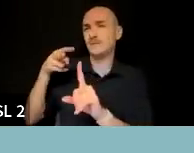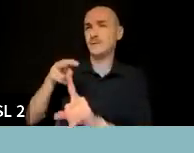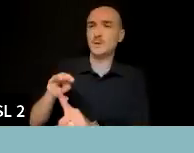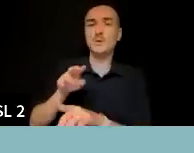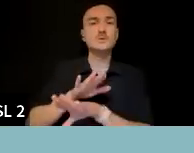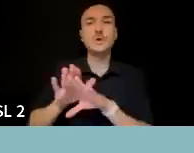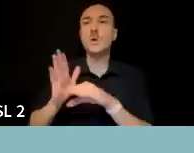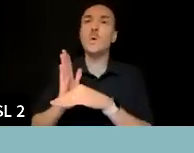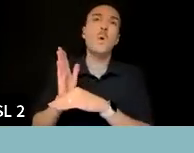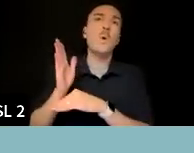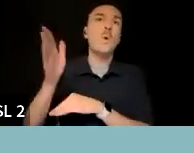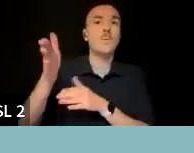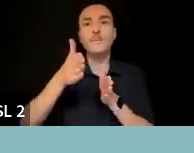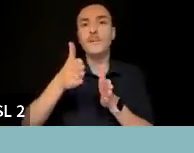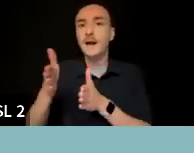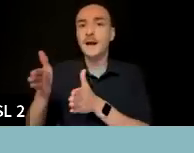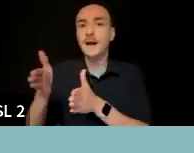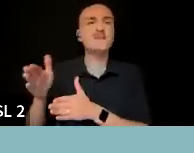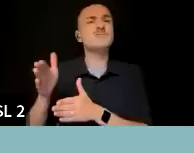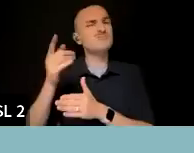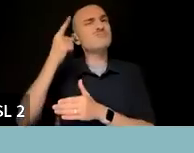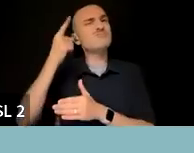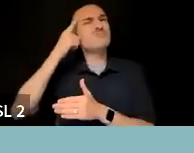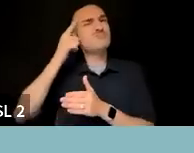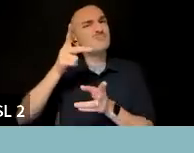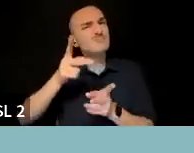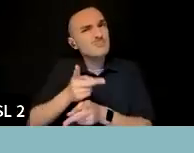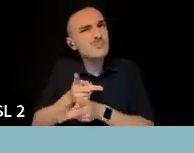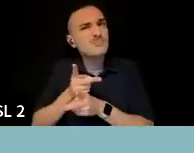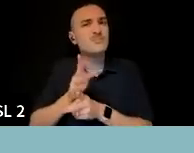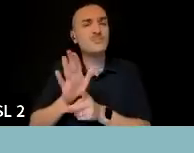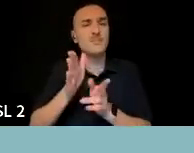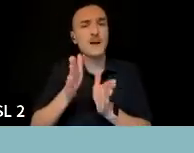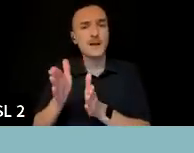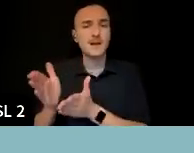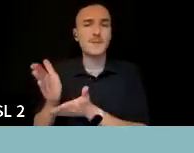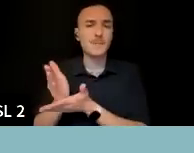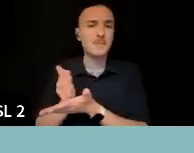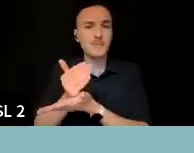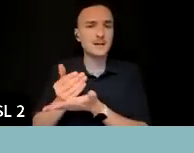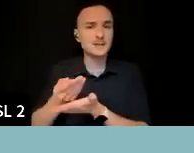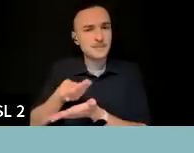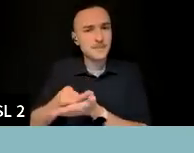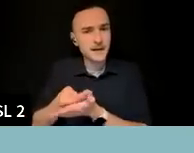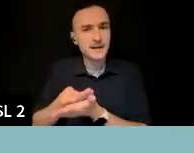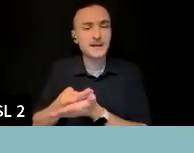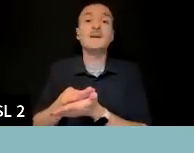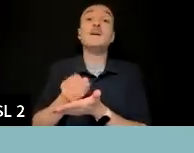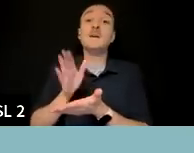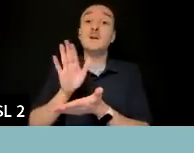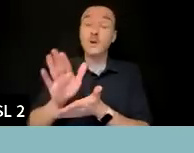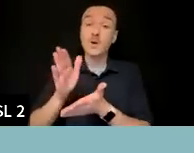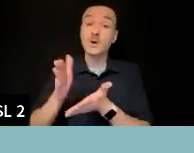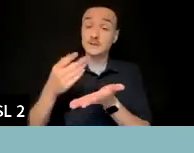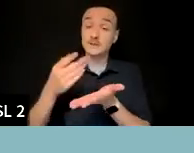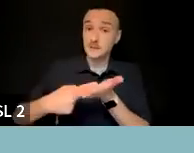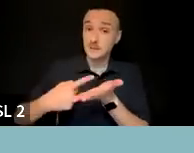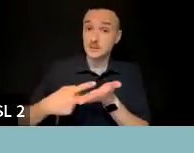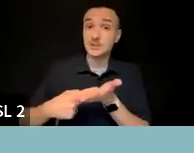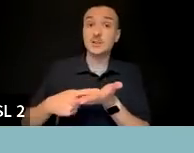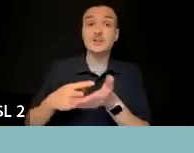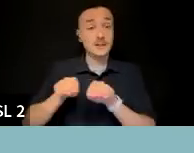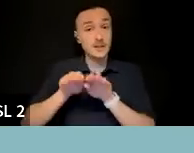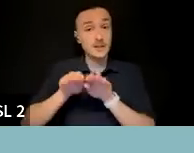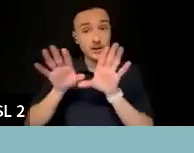and budget. Write a strong proposal that addresses the review criteria and the funding opportunity. And most